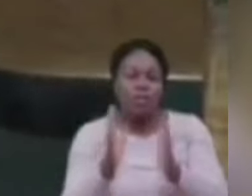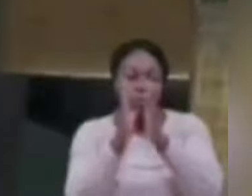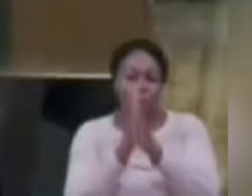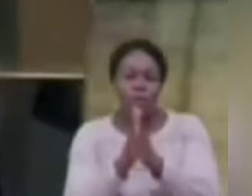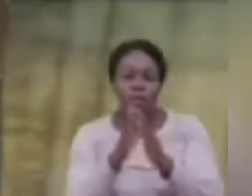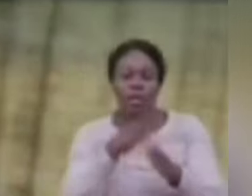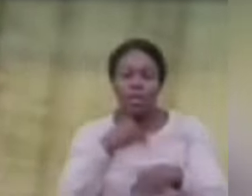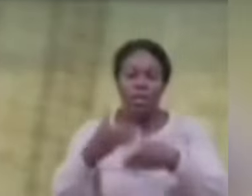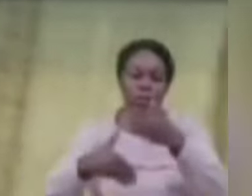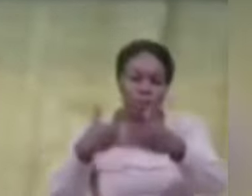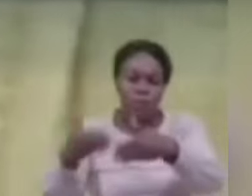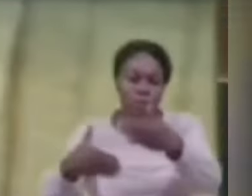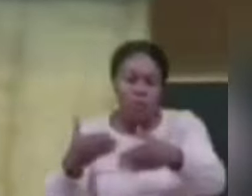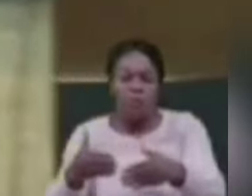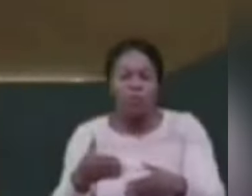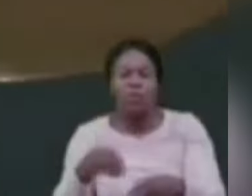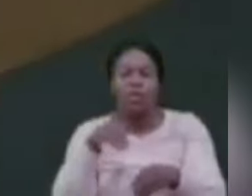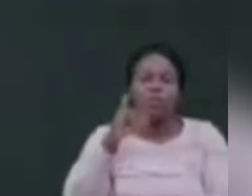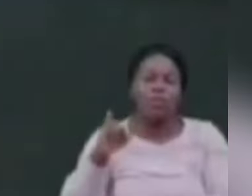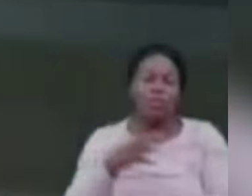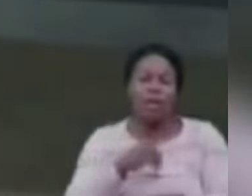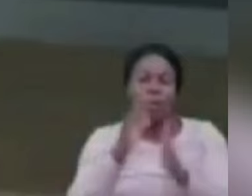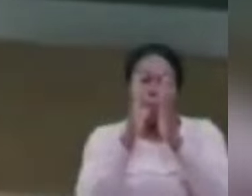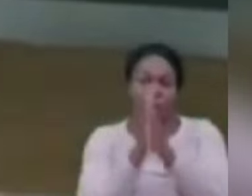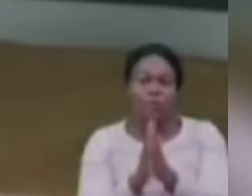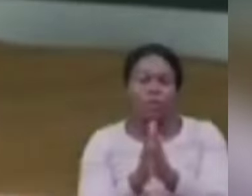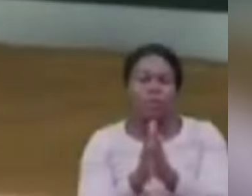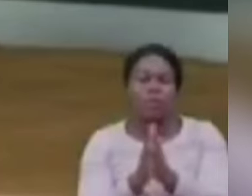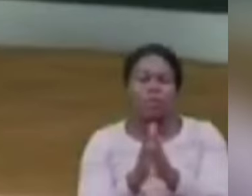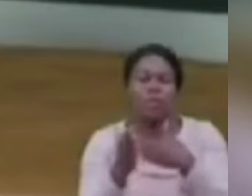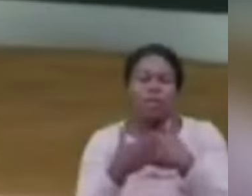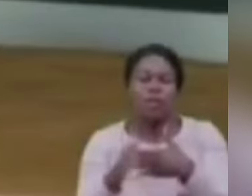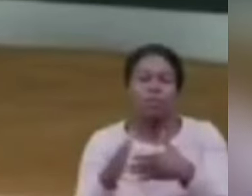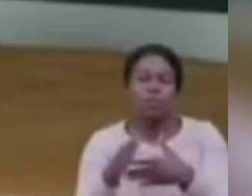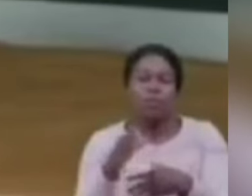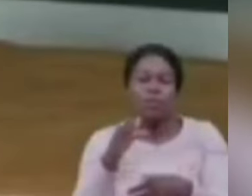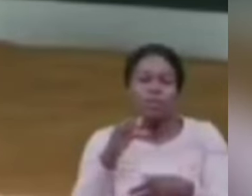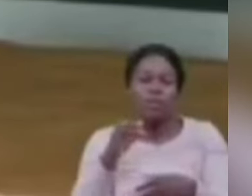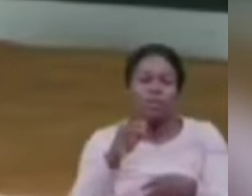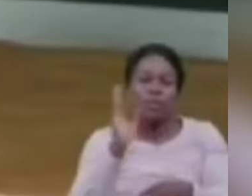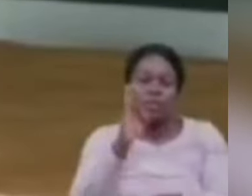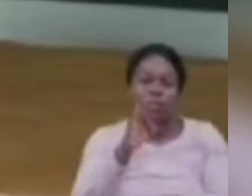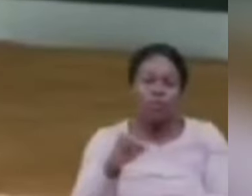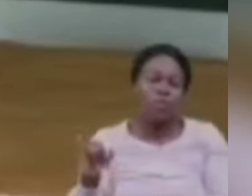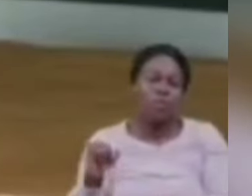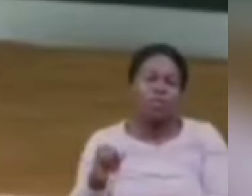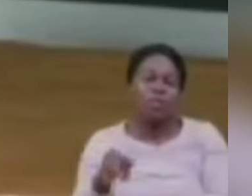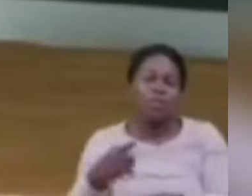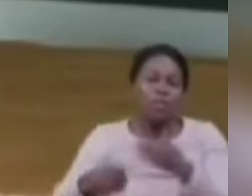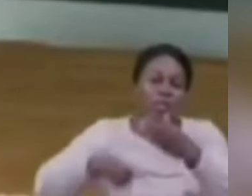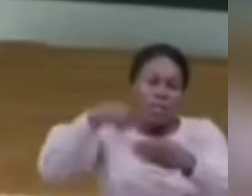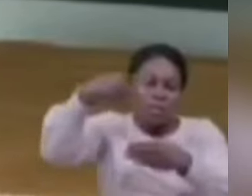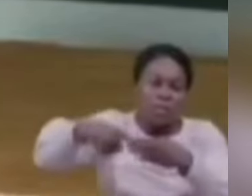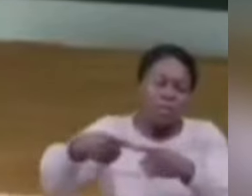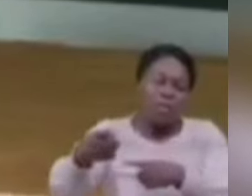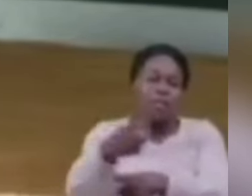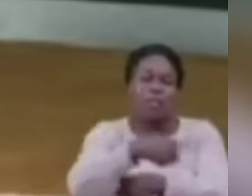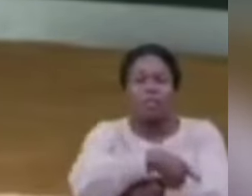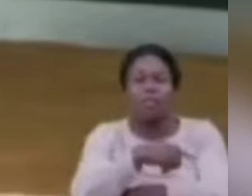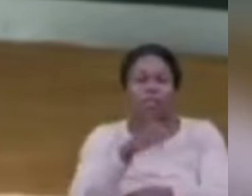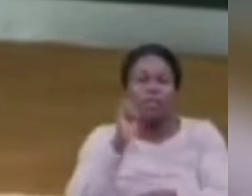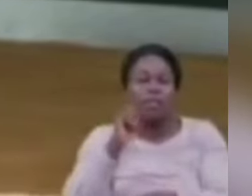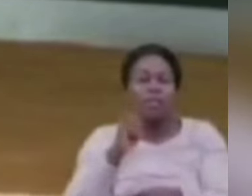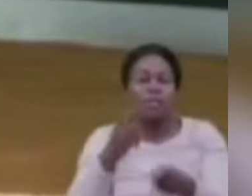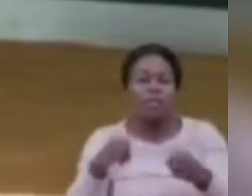on interpreting, and I prayed. And the following day, he came. And he said,